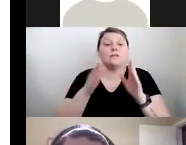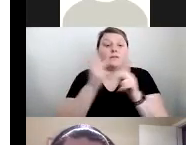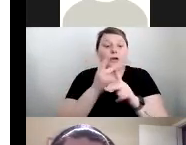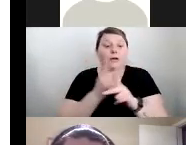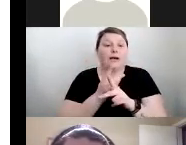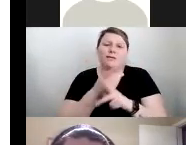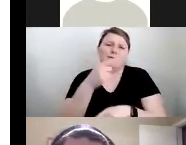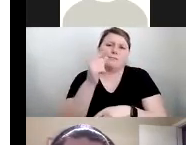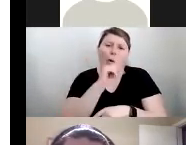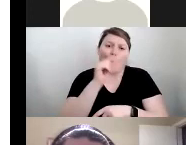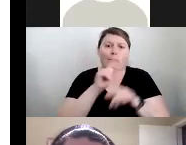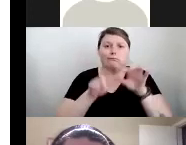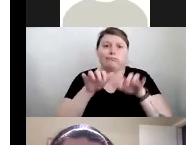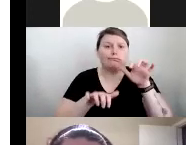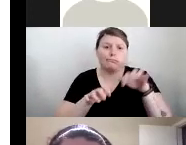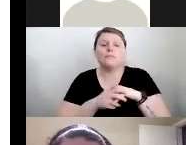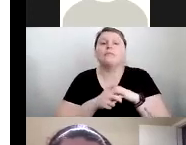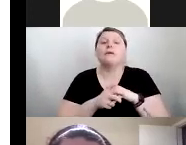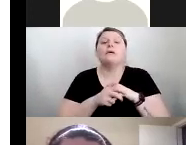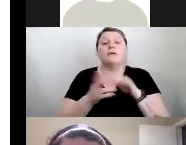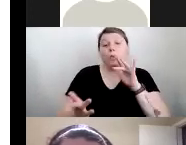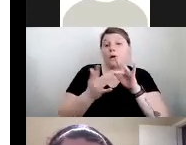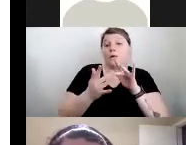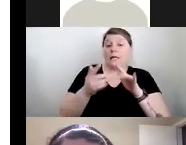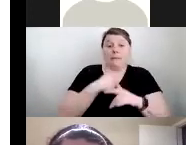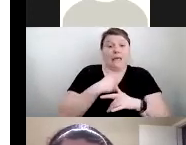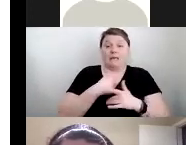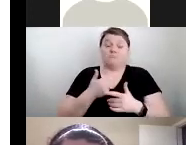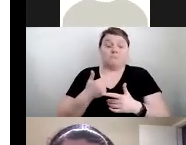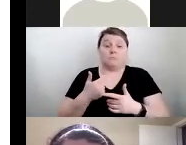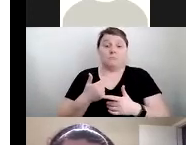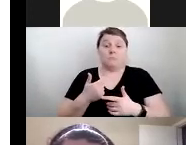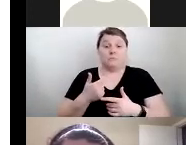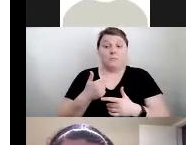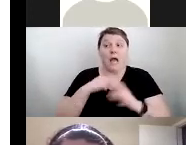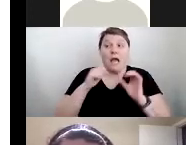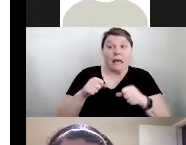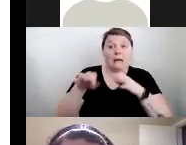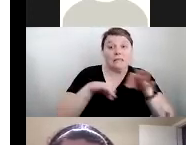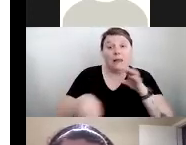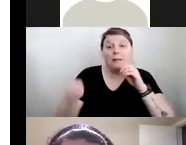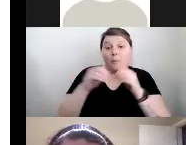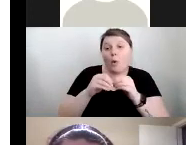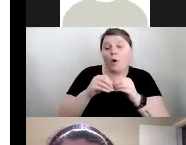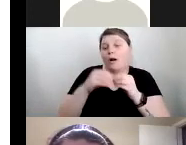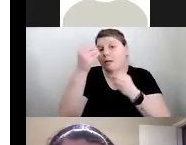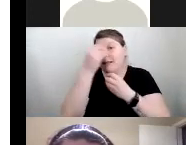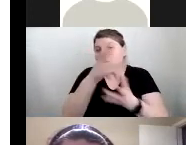into Google. Or you can contact me and I'd be happy to tell you more or to link you with the appropriate